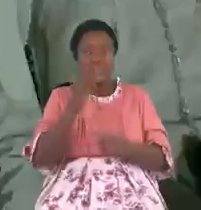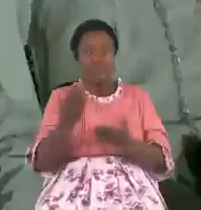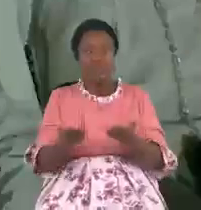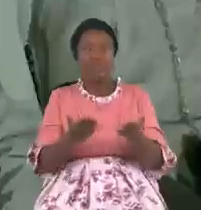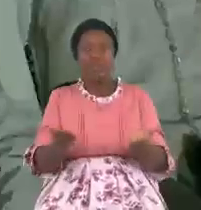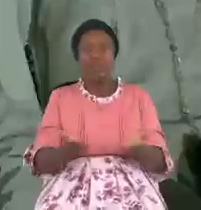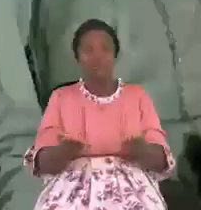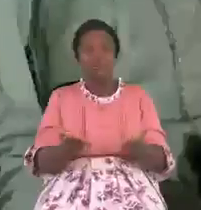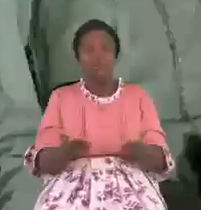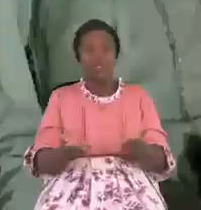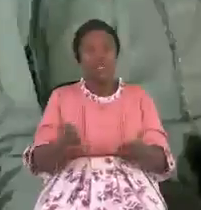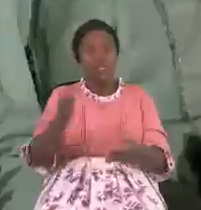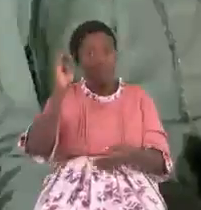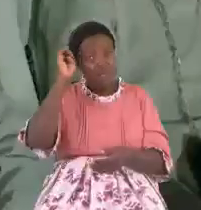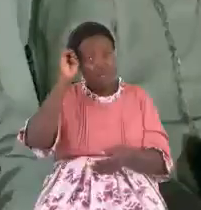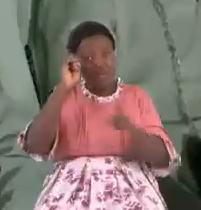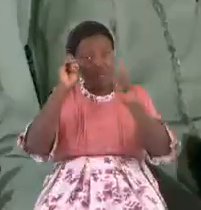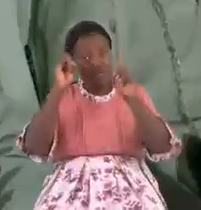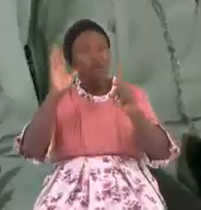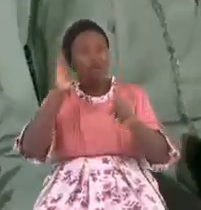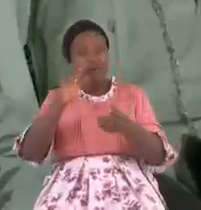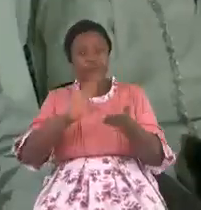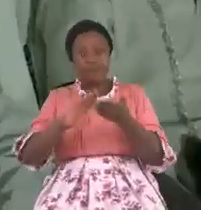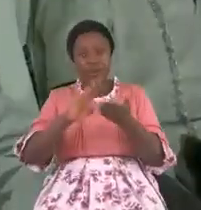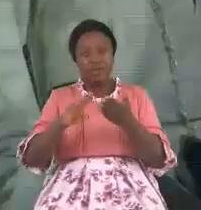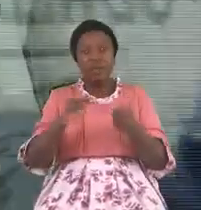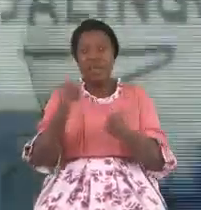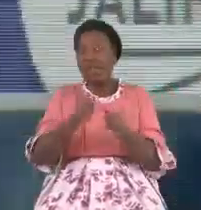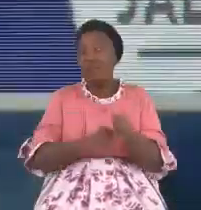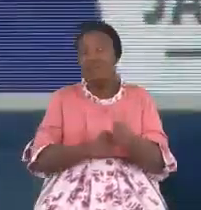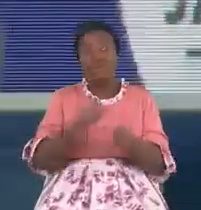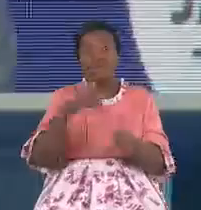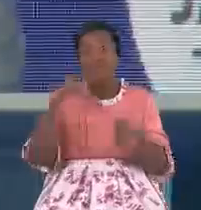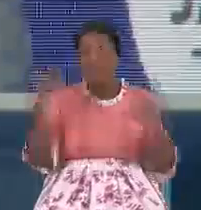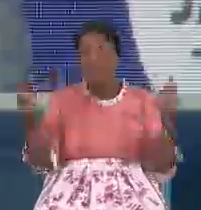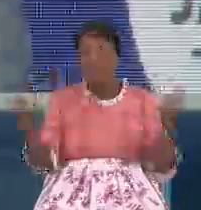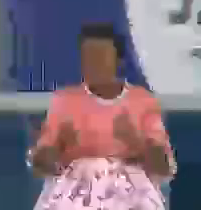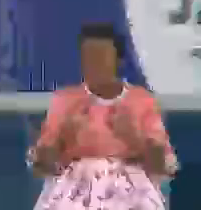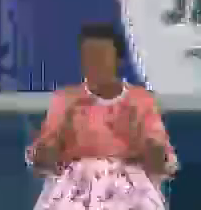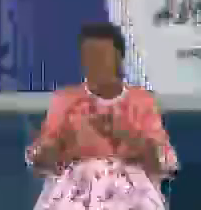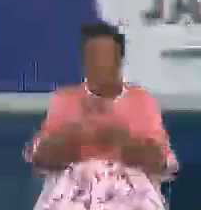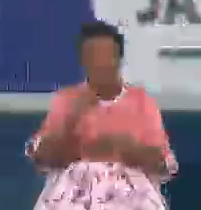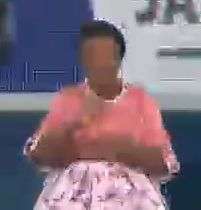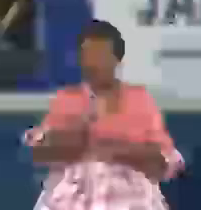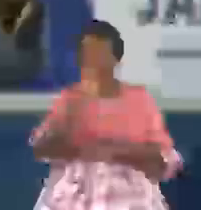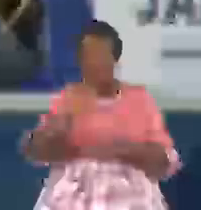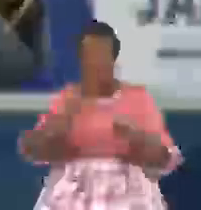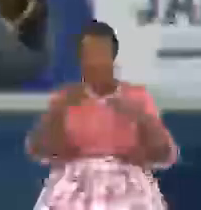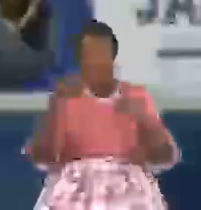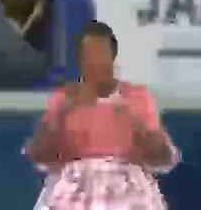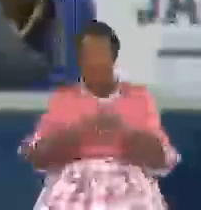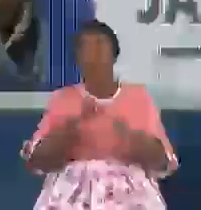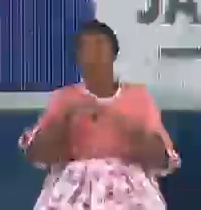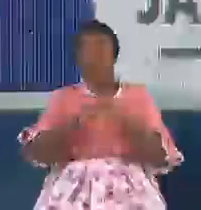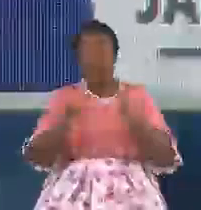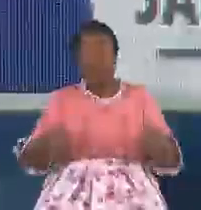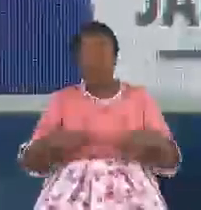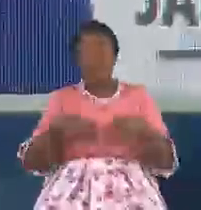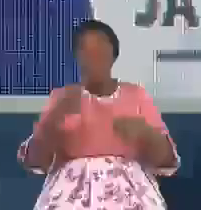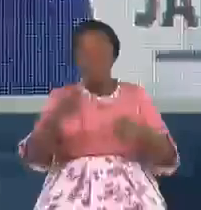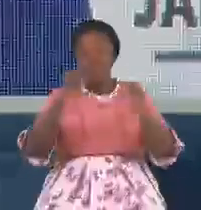will forgive every sin you ever committed in your life the power to